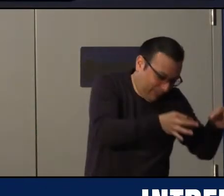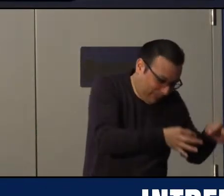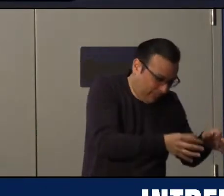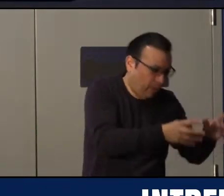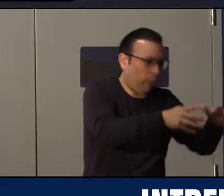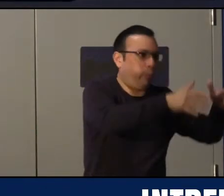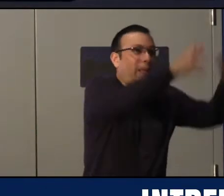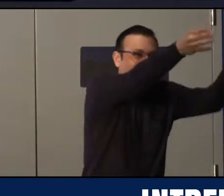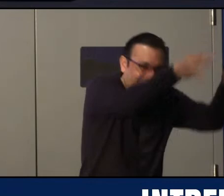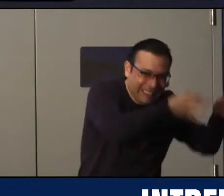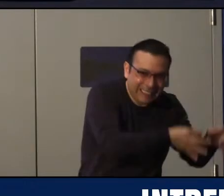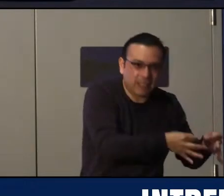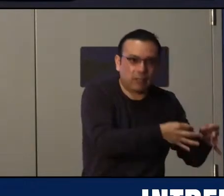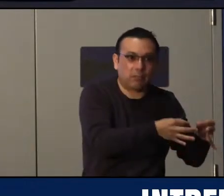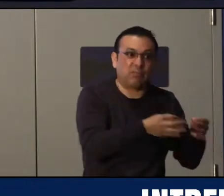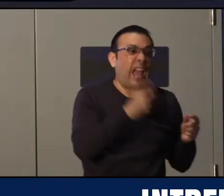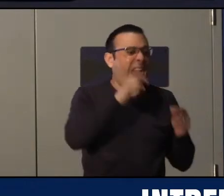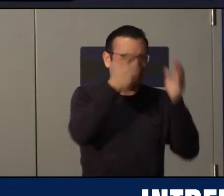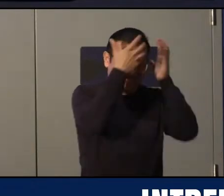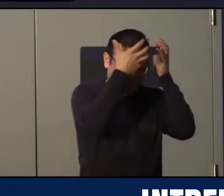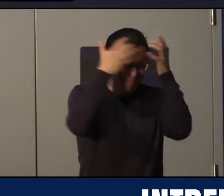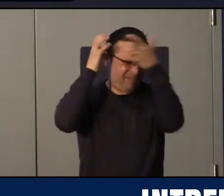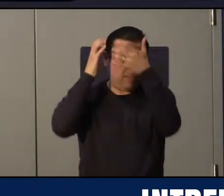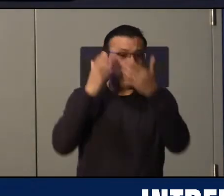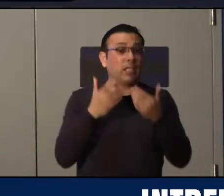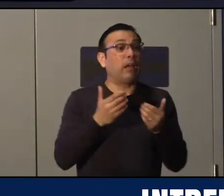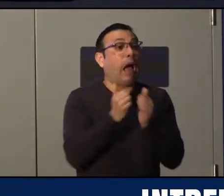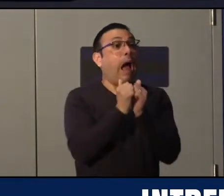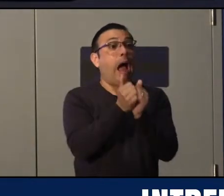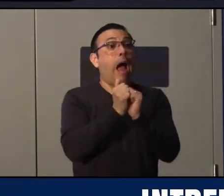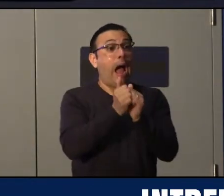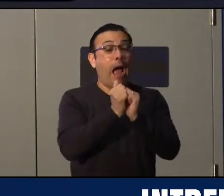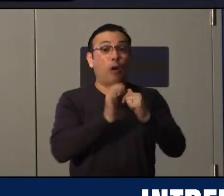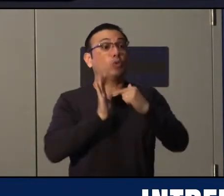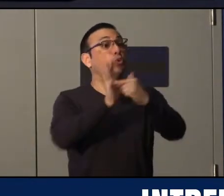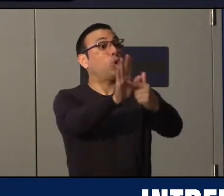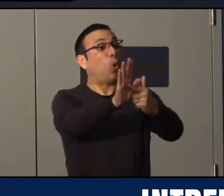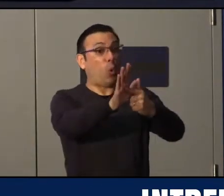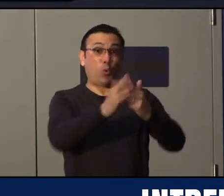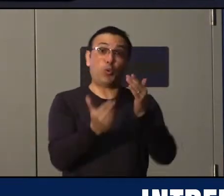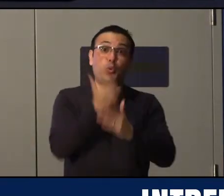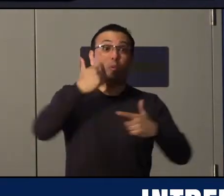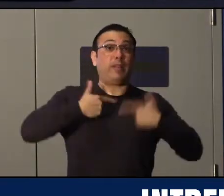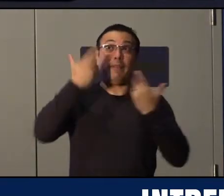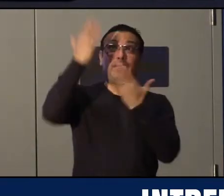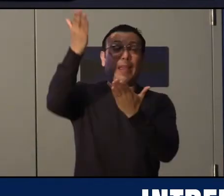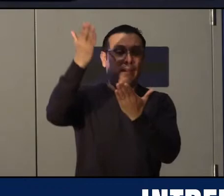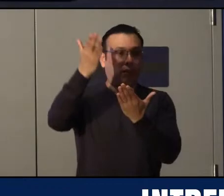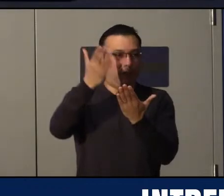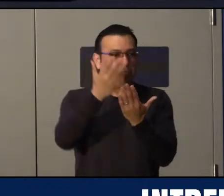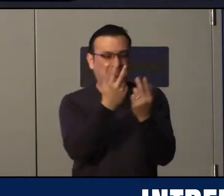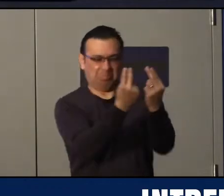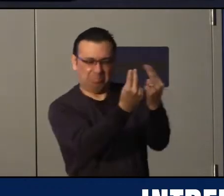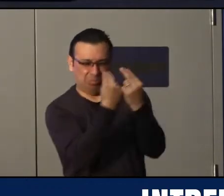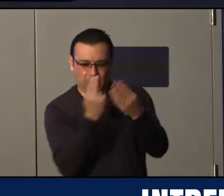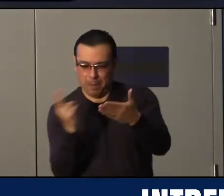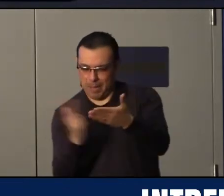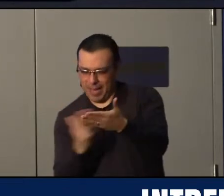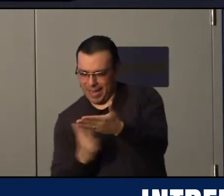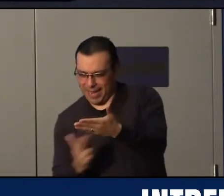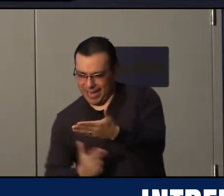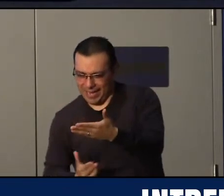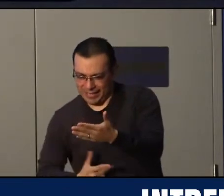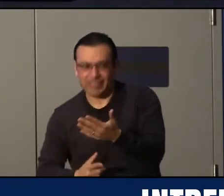new environment. I think you could have represented it through painting with watercolors. And what I realized is it wasn't